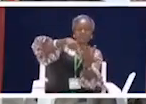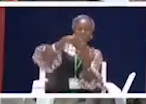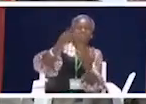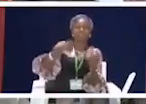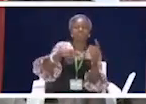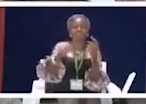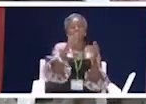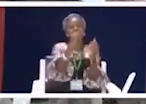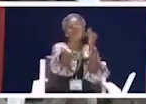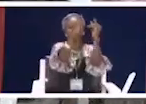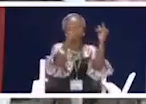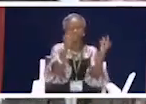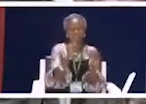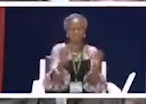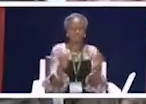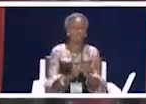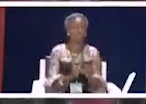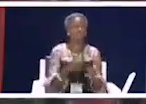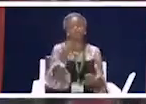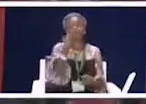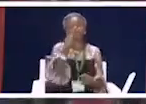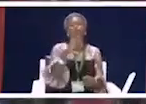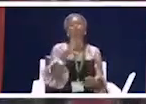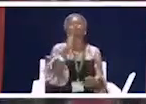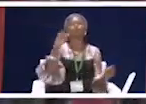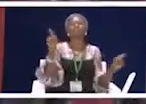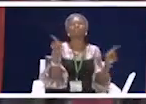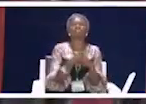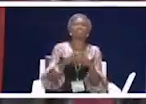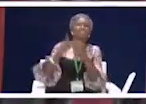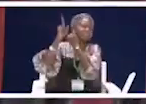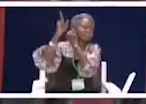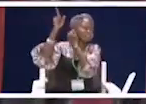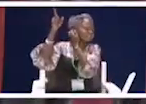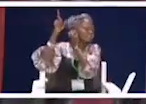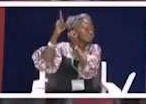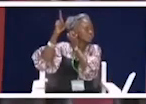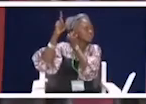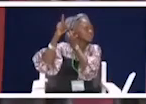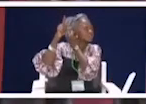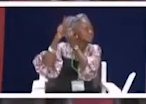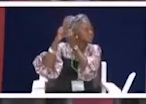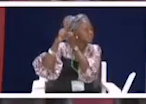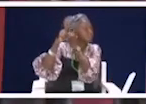among the gods, who is like thee?